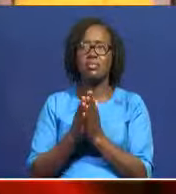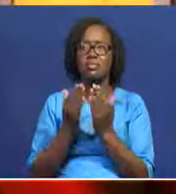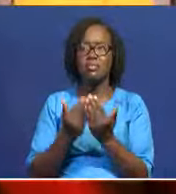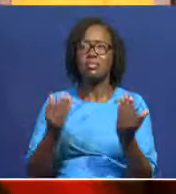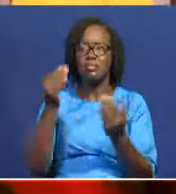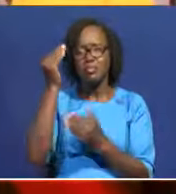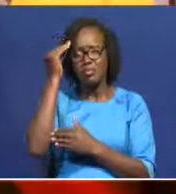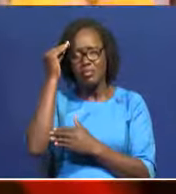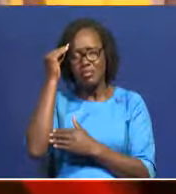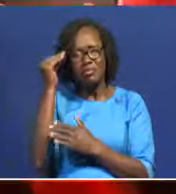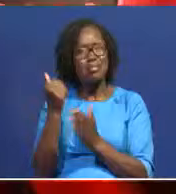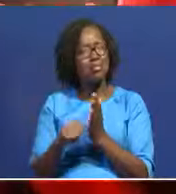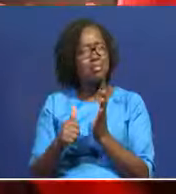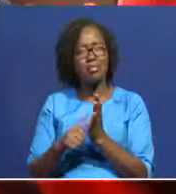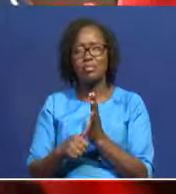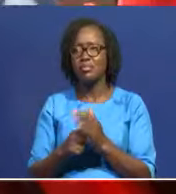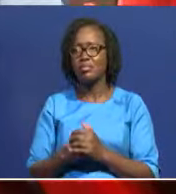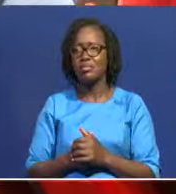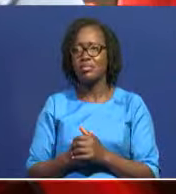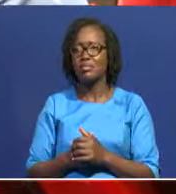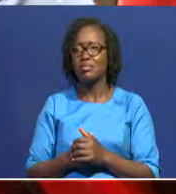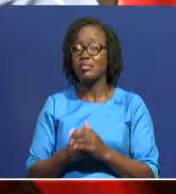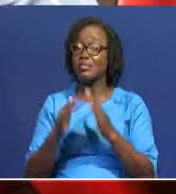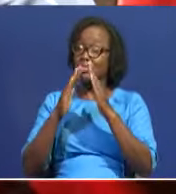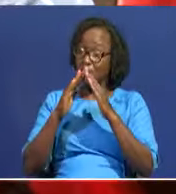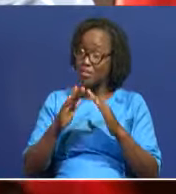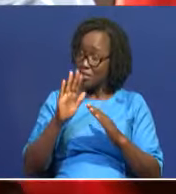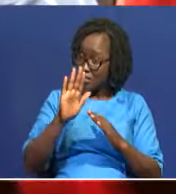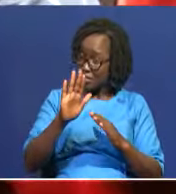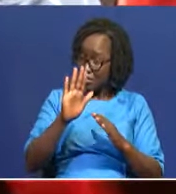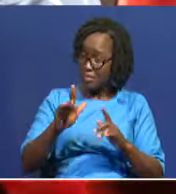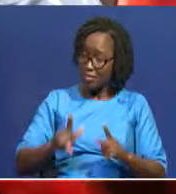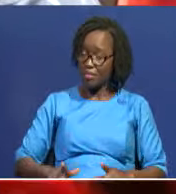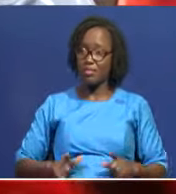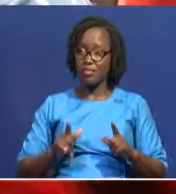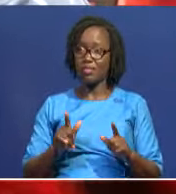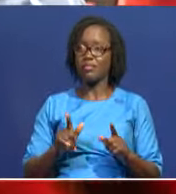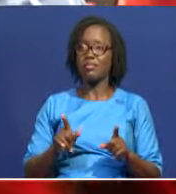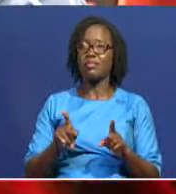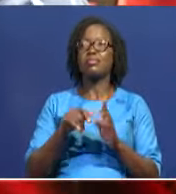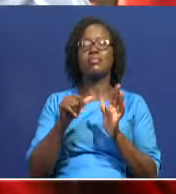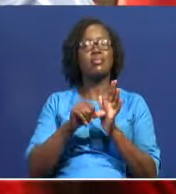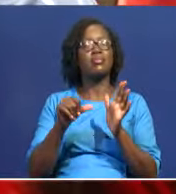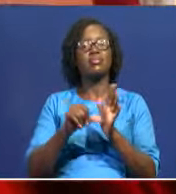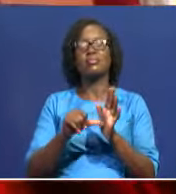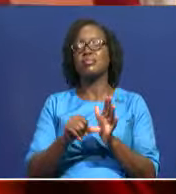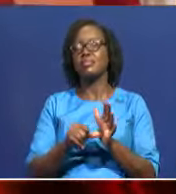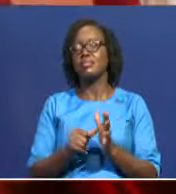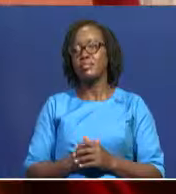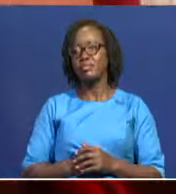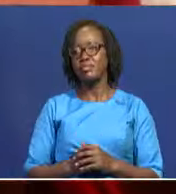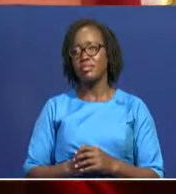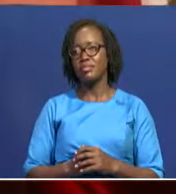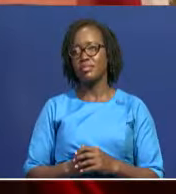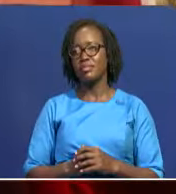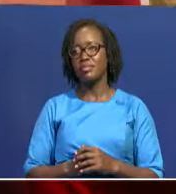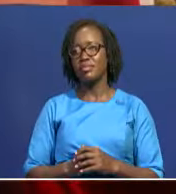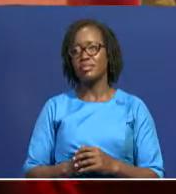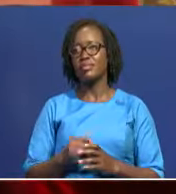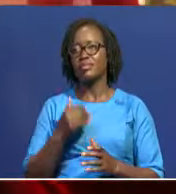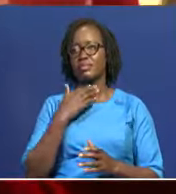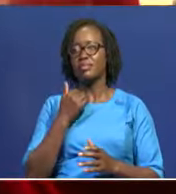watoto pia ni shida. Hata nyumba ile anaishi pia ni nini? Ni shida.